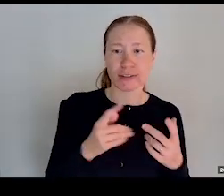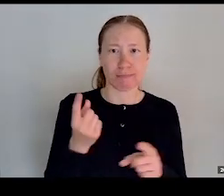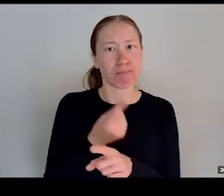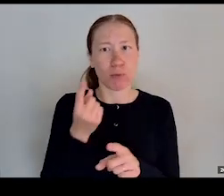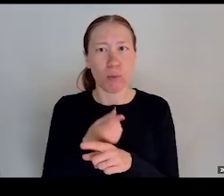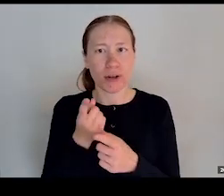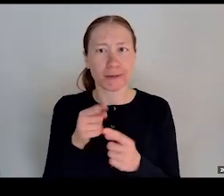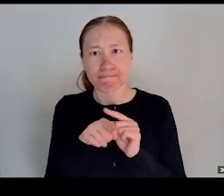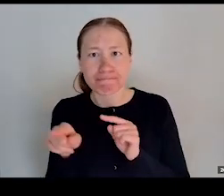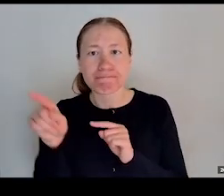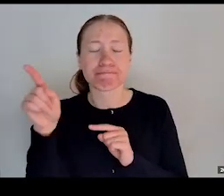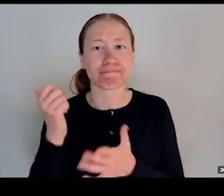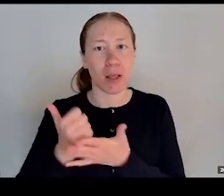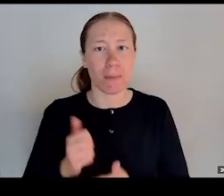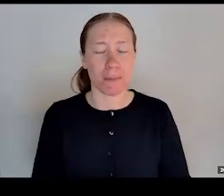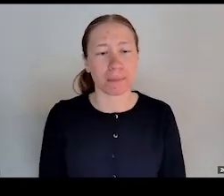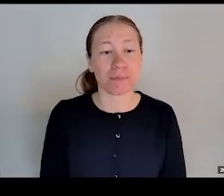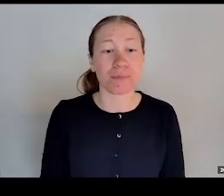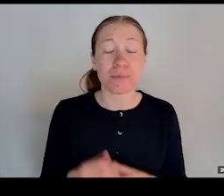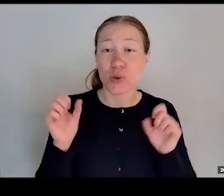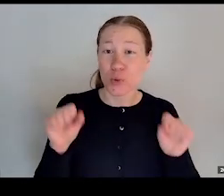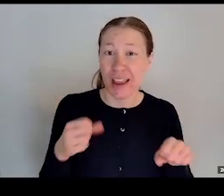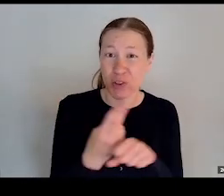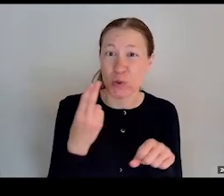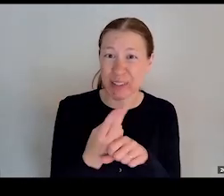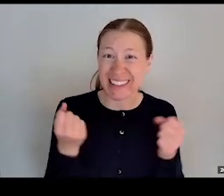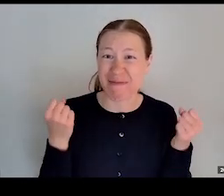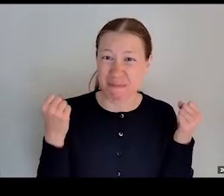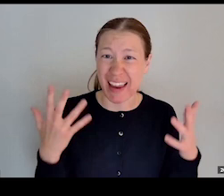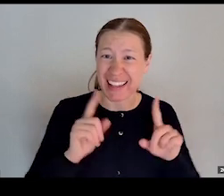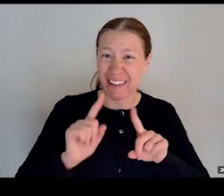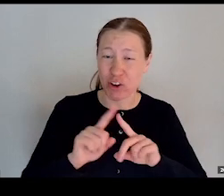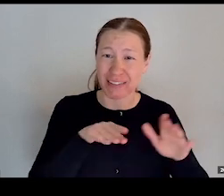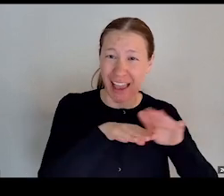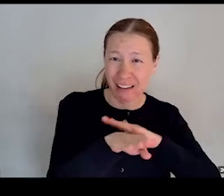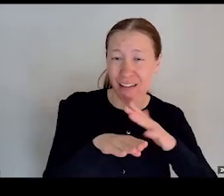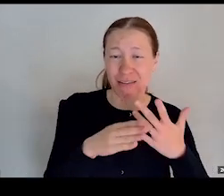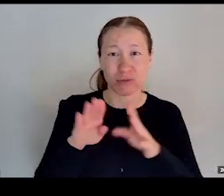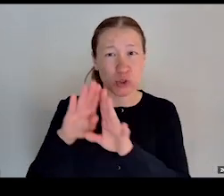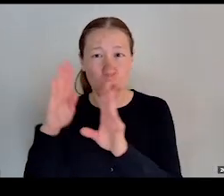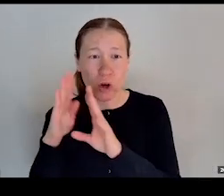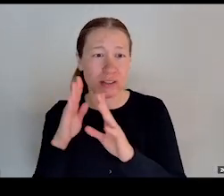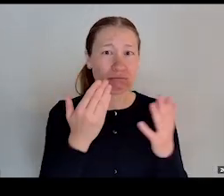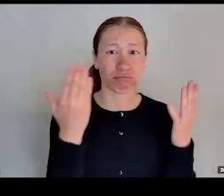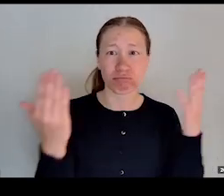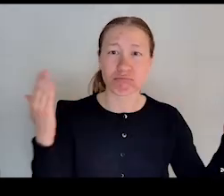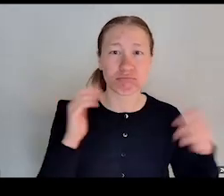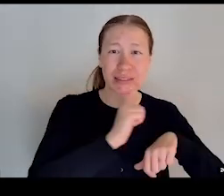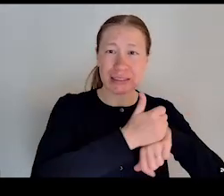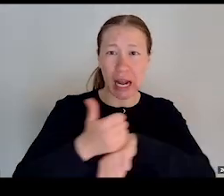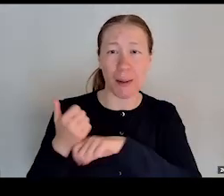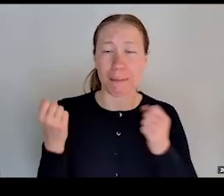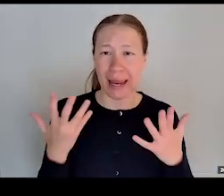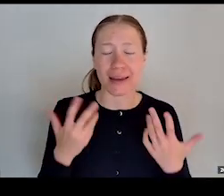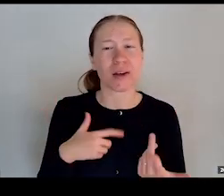wayfinding. It's also very helpful to include this at multiple entrances. So we don't want to make an assumption that everybody's going to go through that front